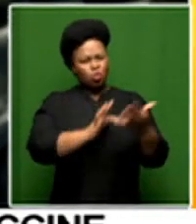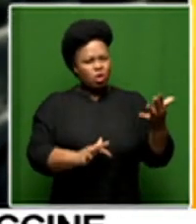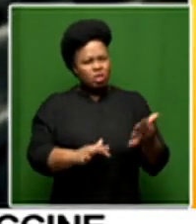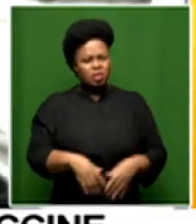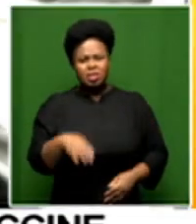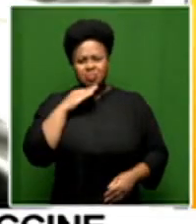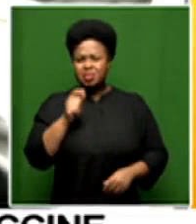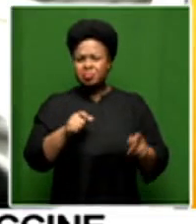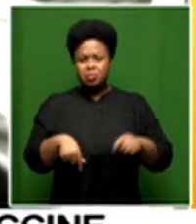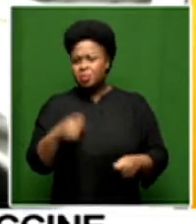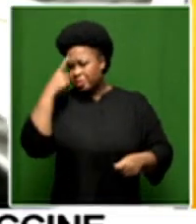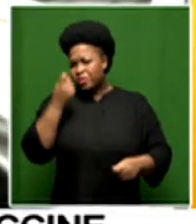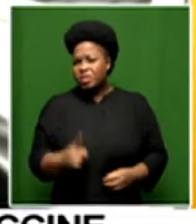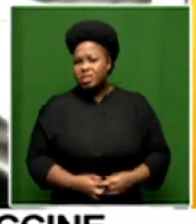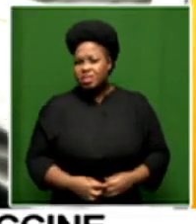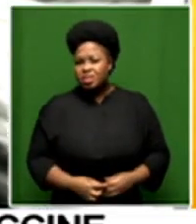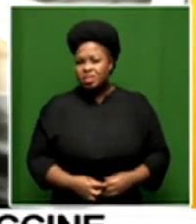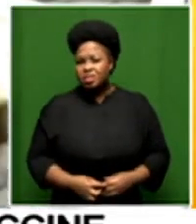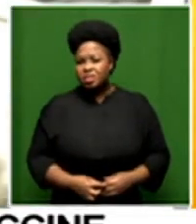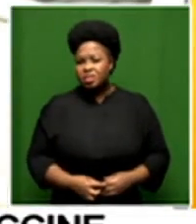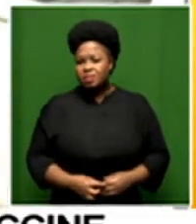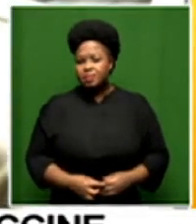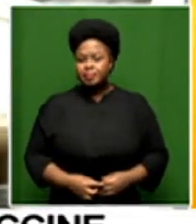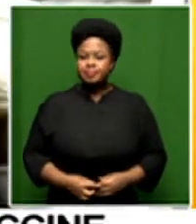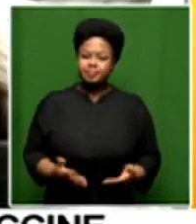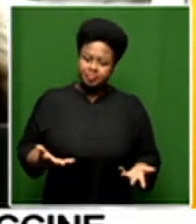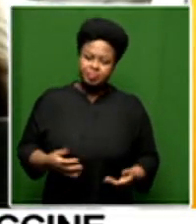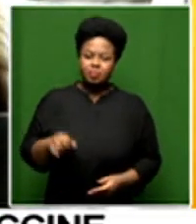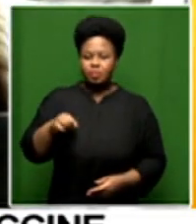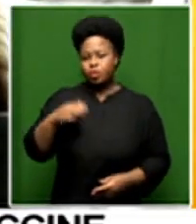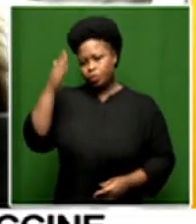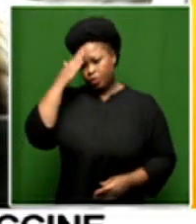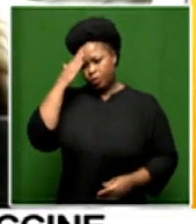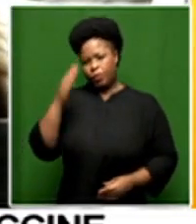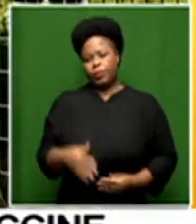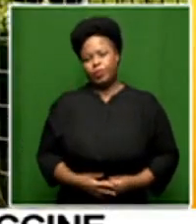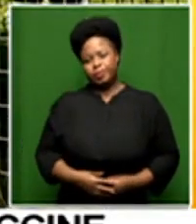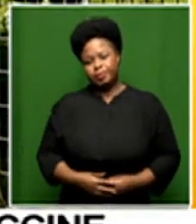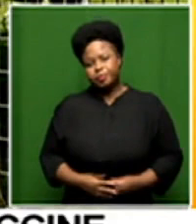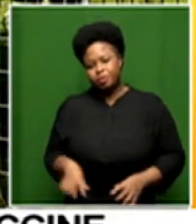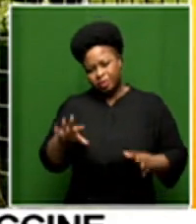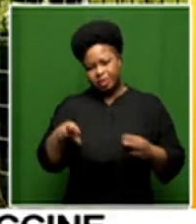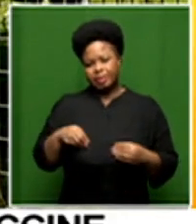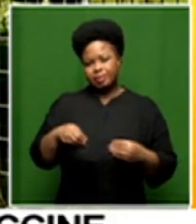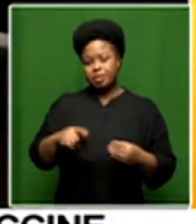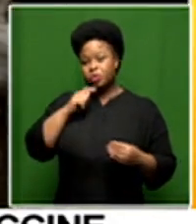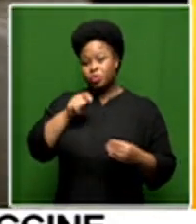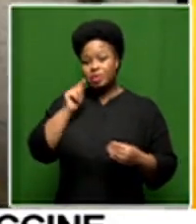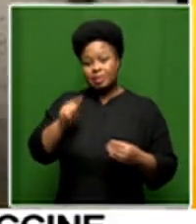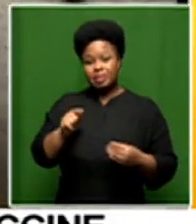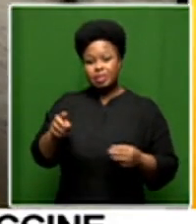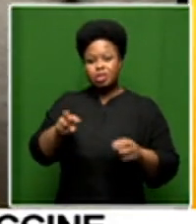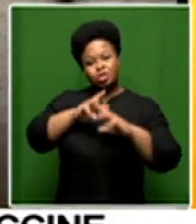that leave the rest of us? We must appreciate the fact that this is a